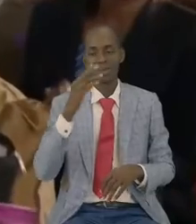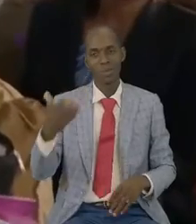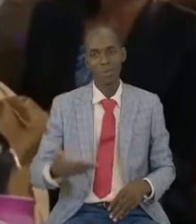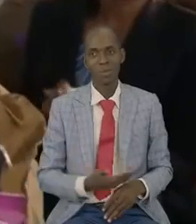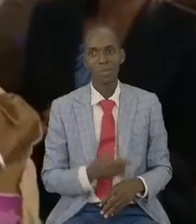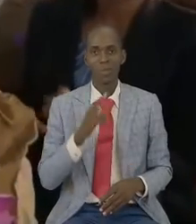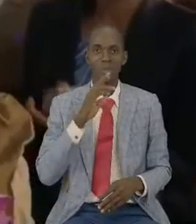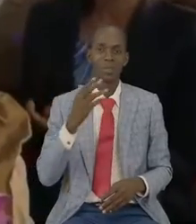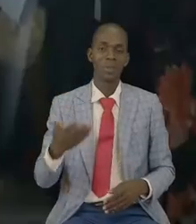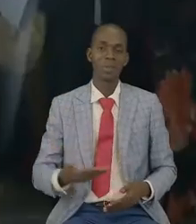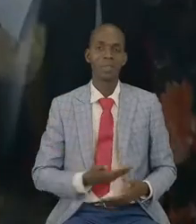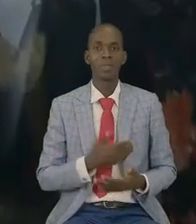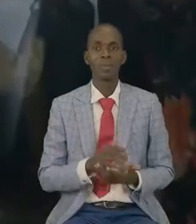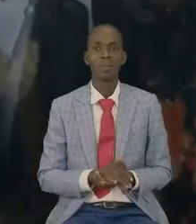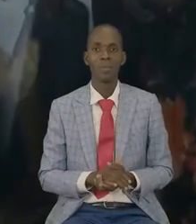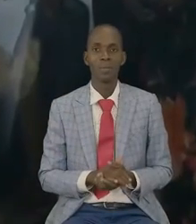Welcome.